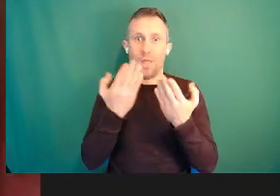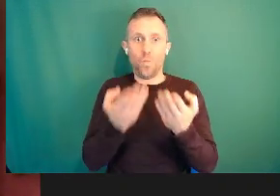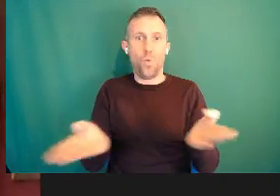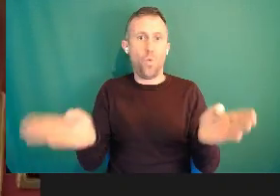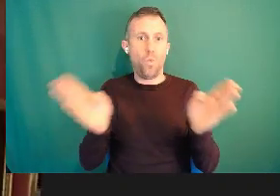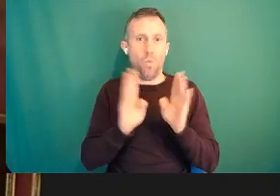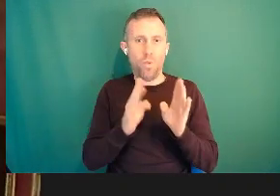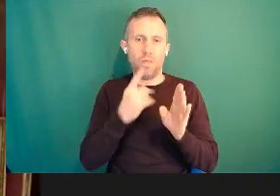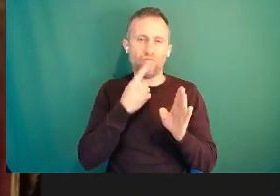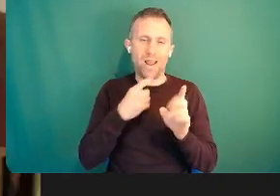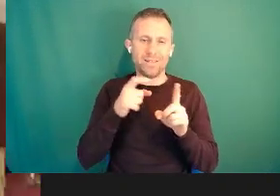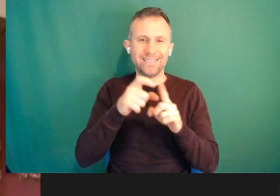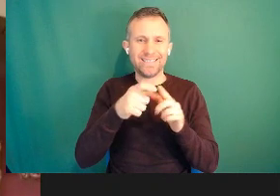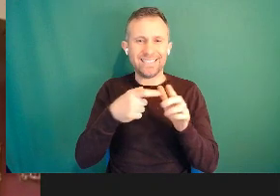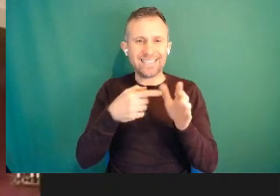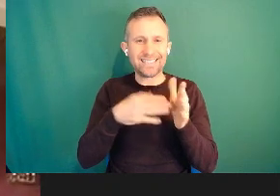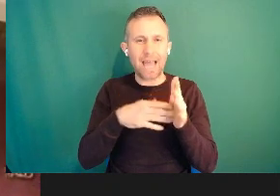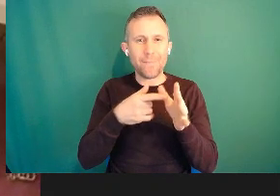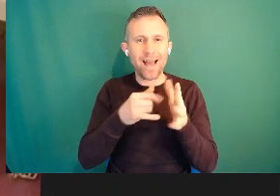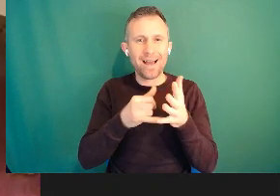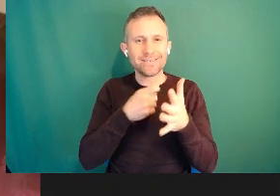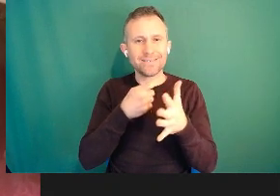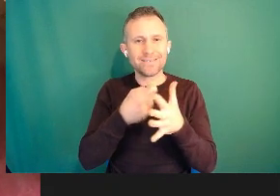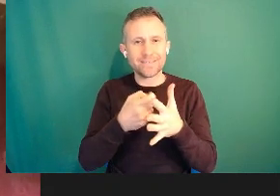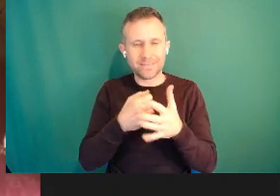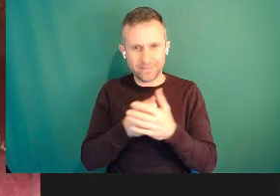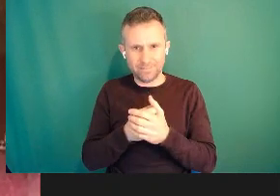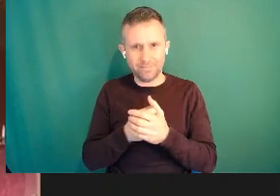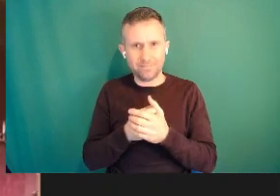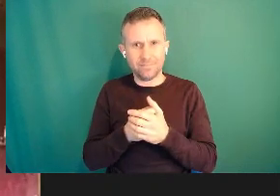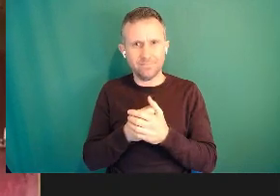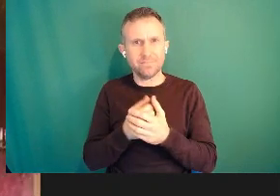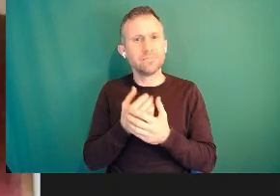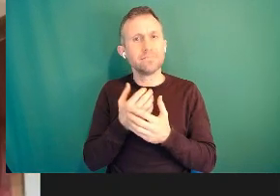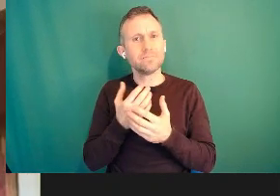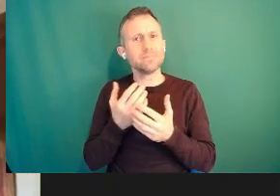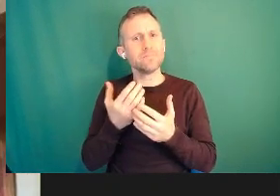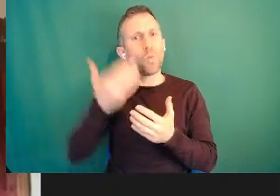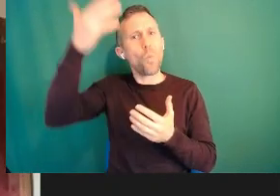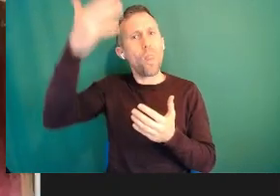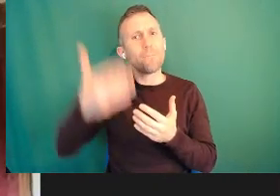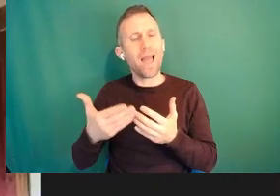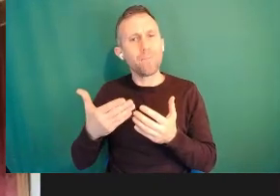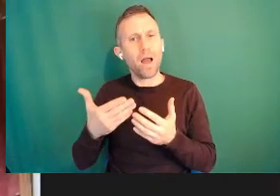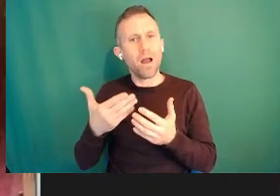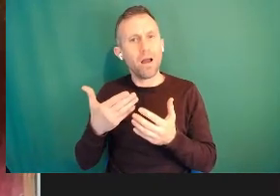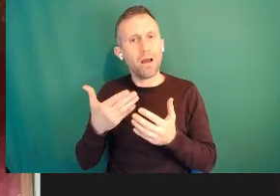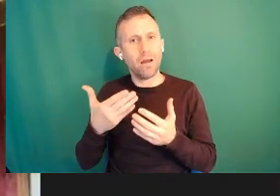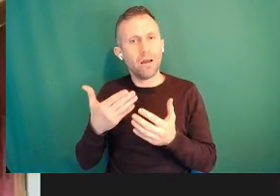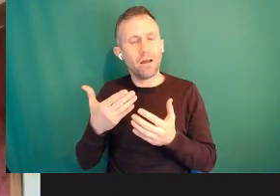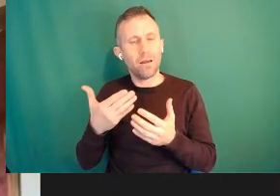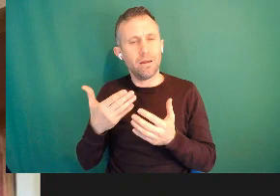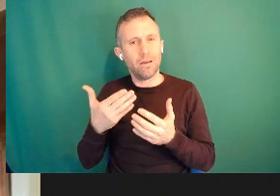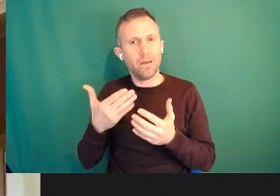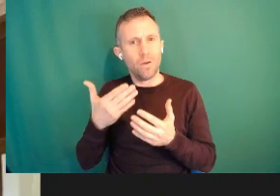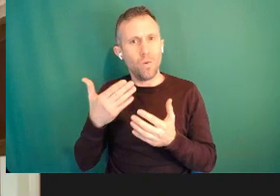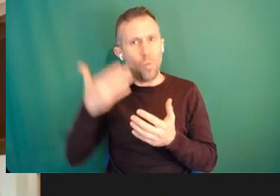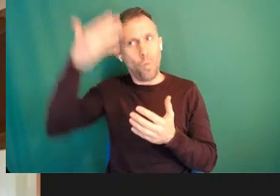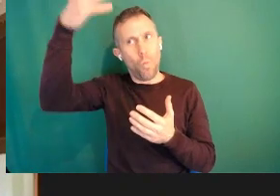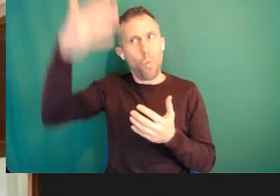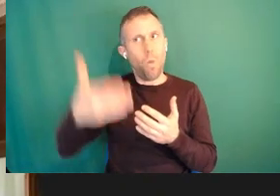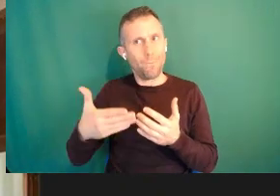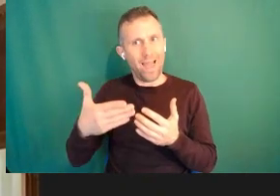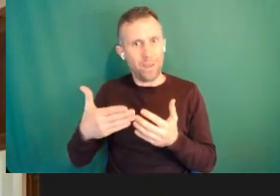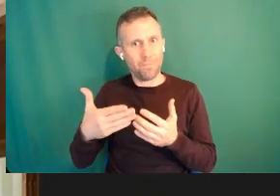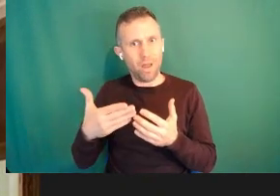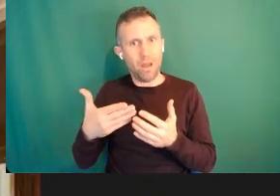this was put up in the 18th century. Sorry, so it's 16th century silk that